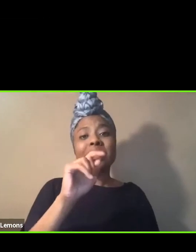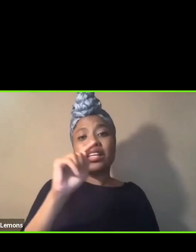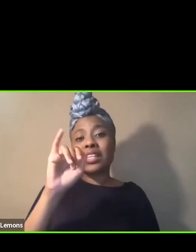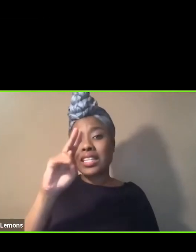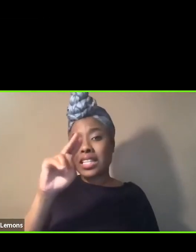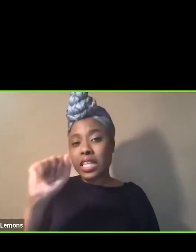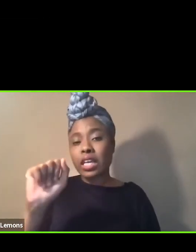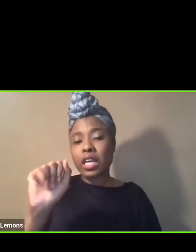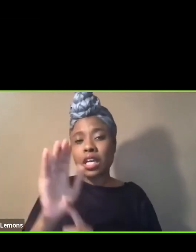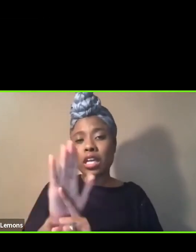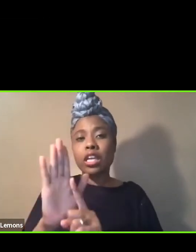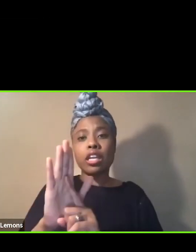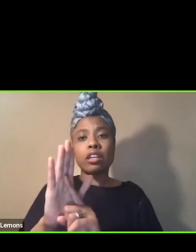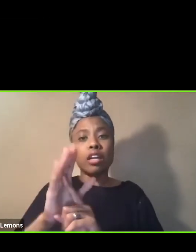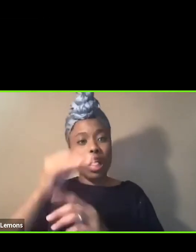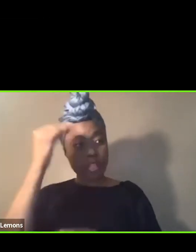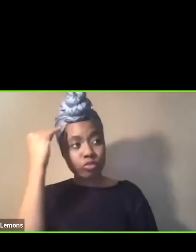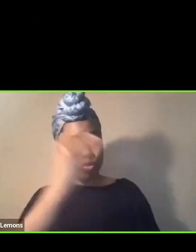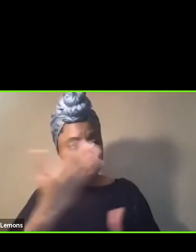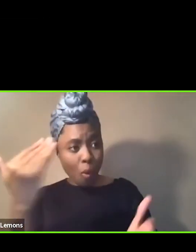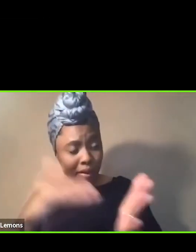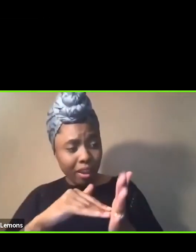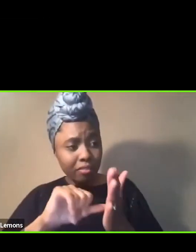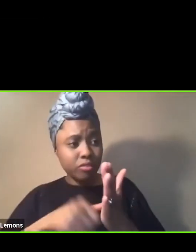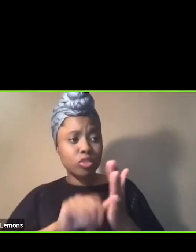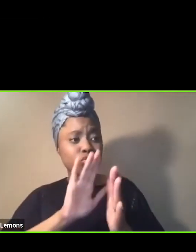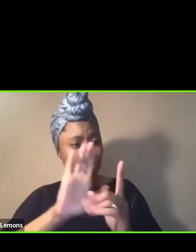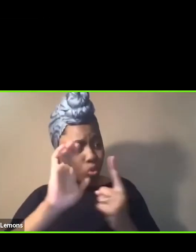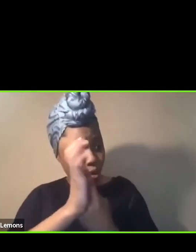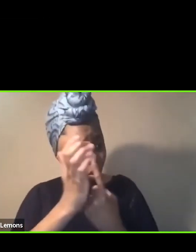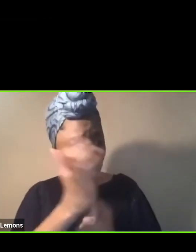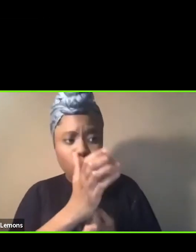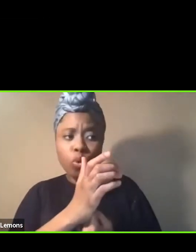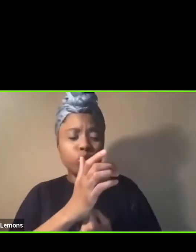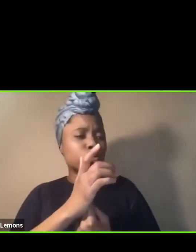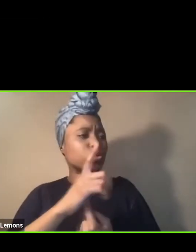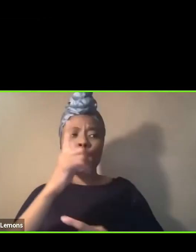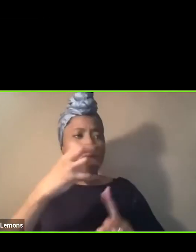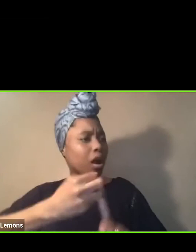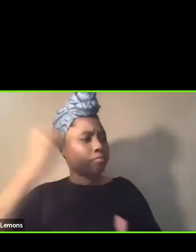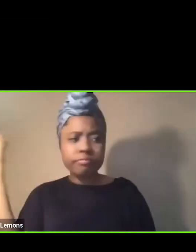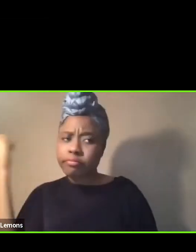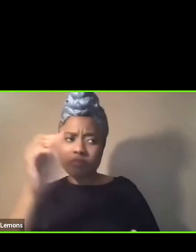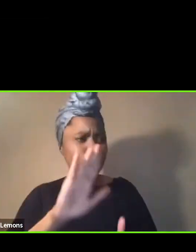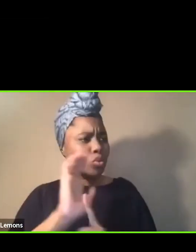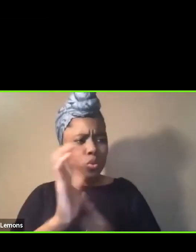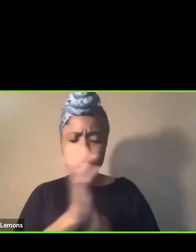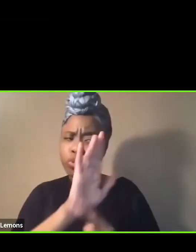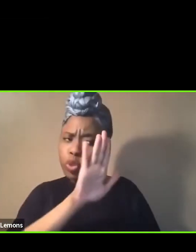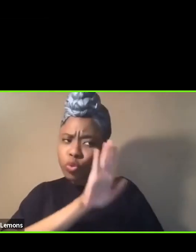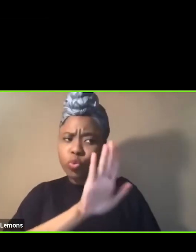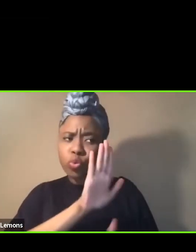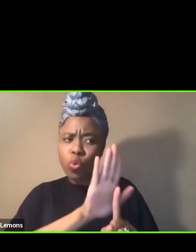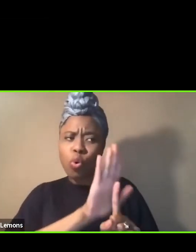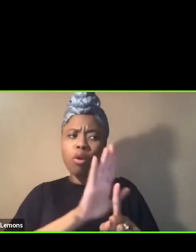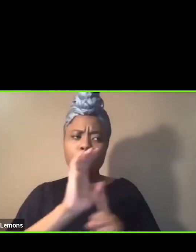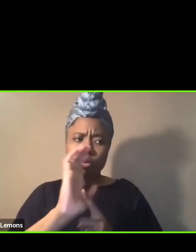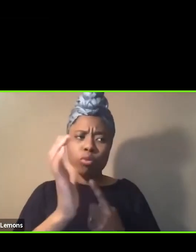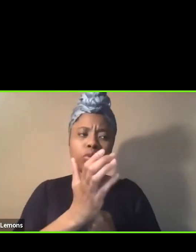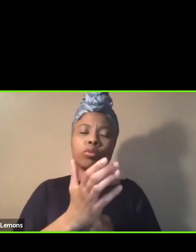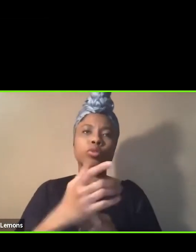this culture belongs to her, and no one can take it away from her. And so it's that